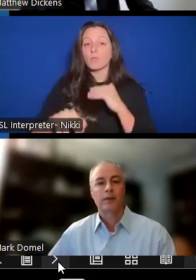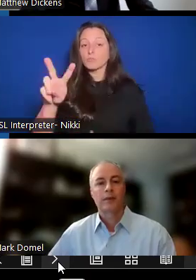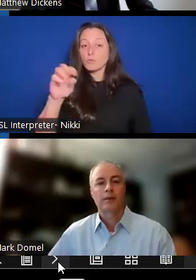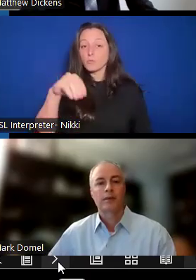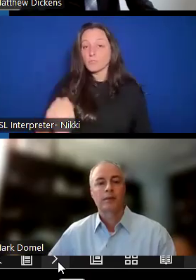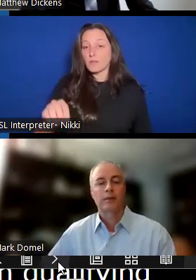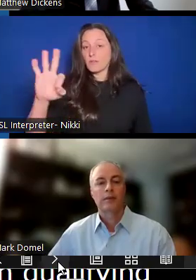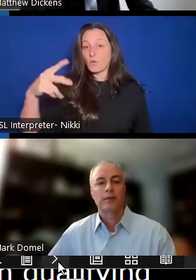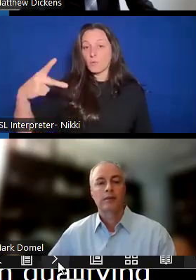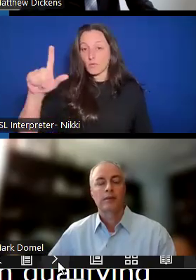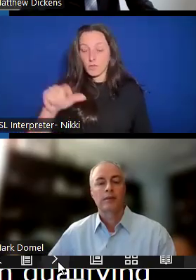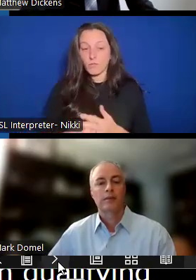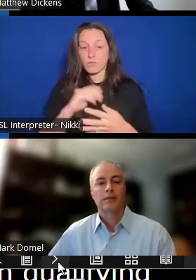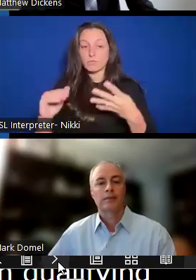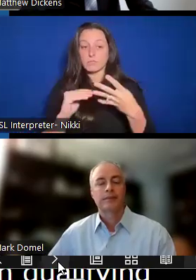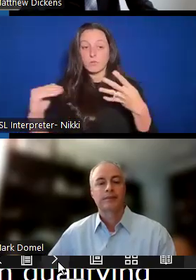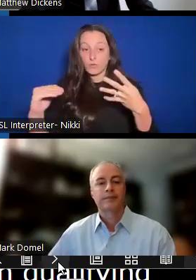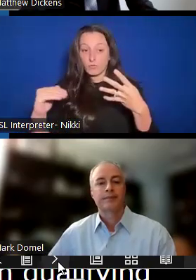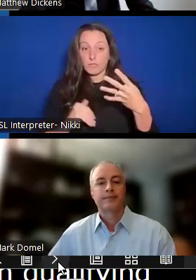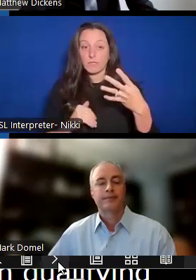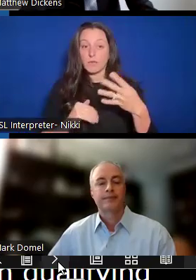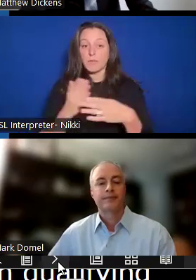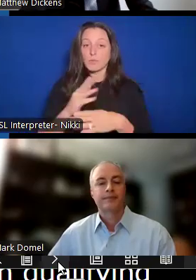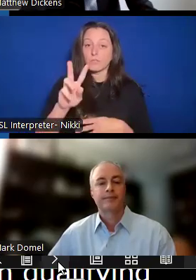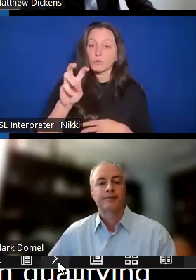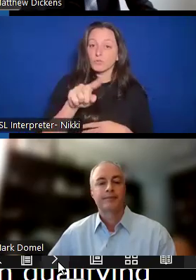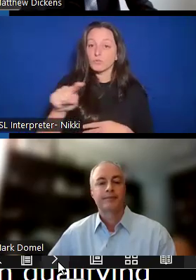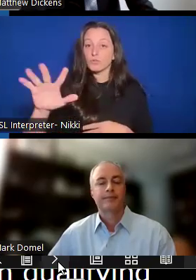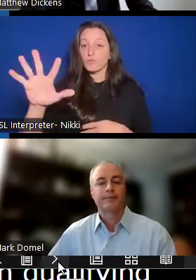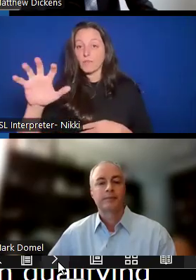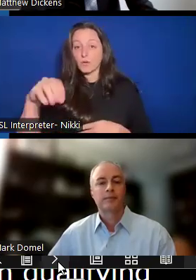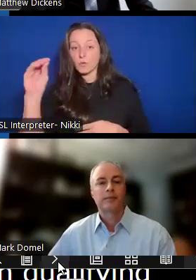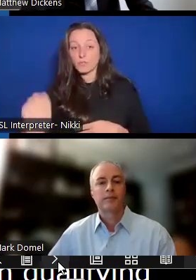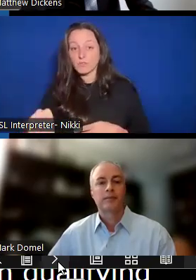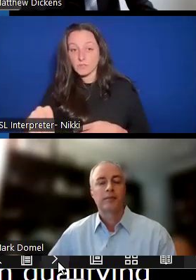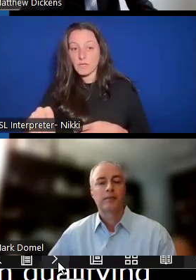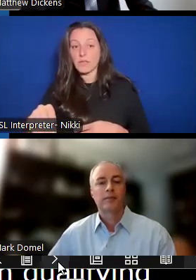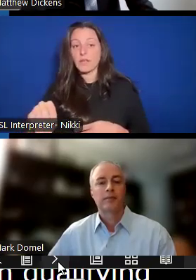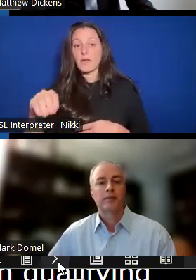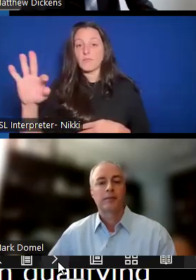poverty level. Tier 3 is between 200 and 500% of the